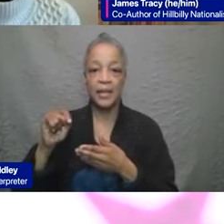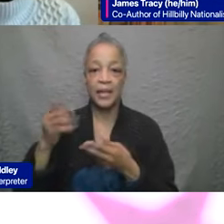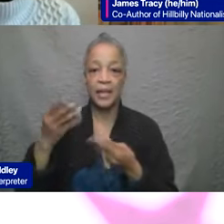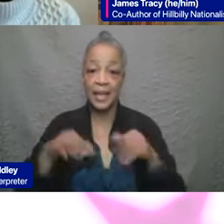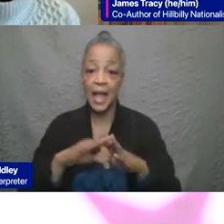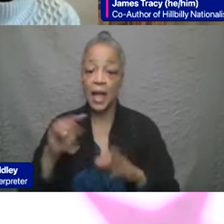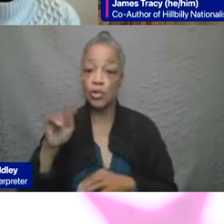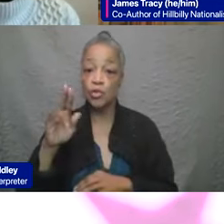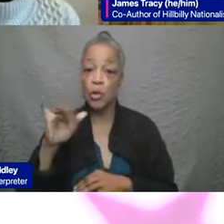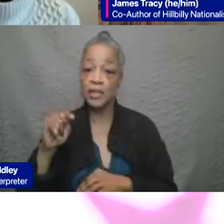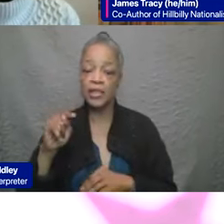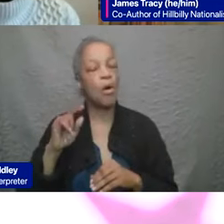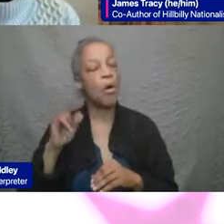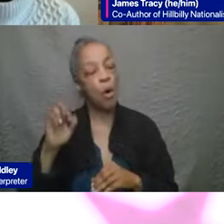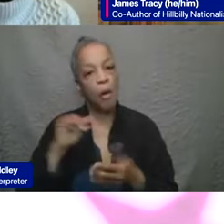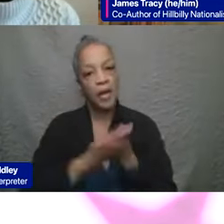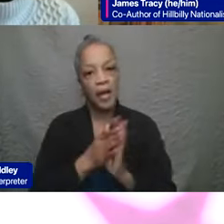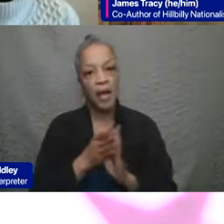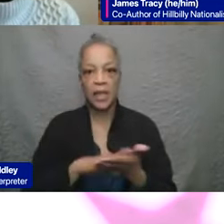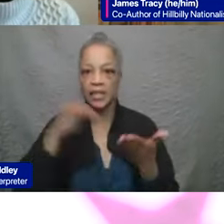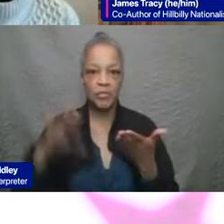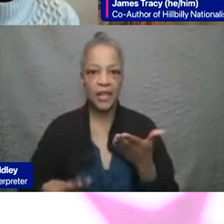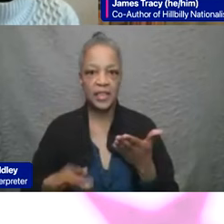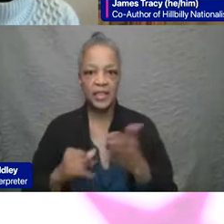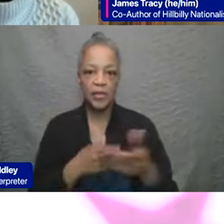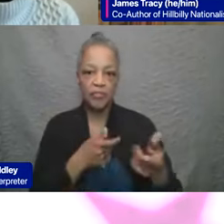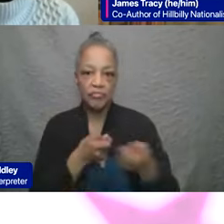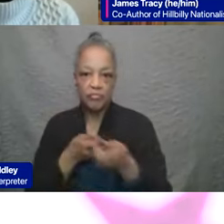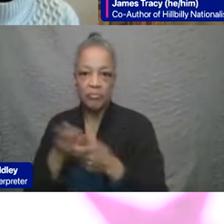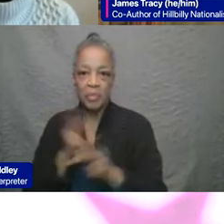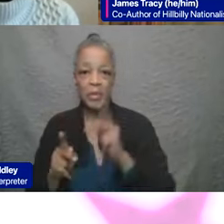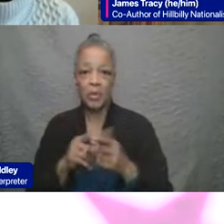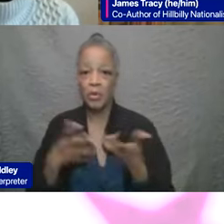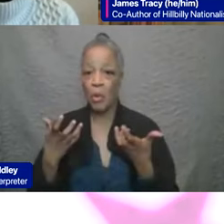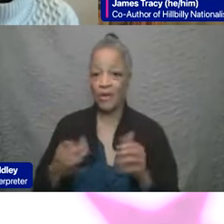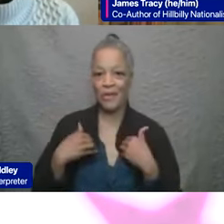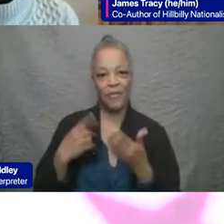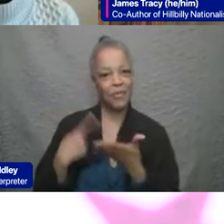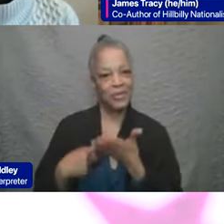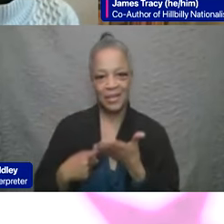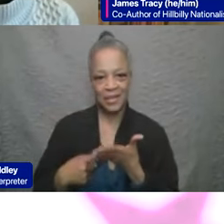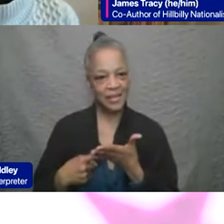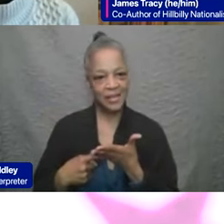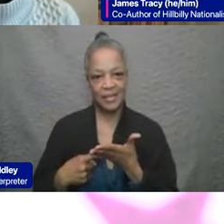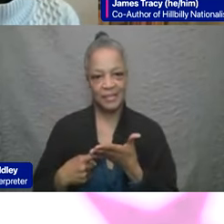incredibly expensive, you attract people that are absolutely do not want to have those conversations.